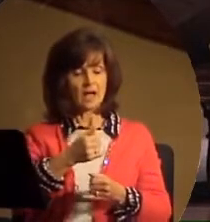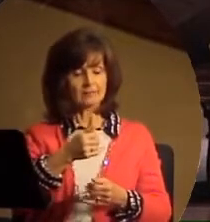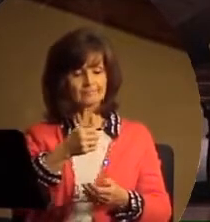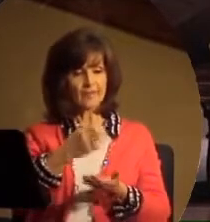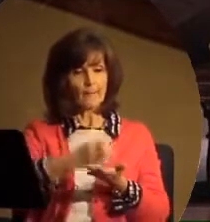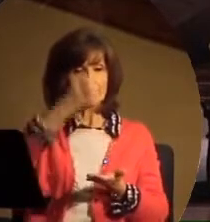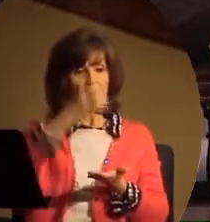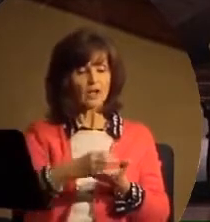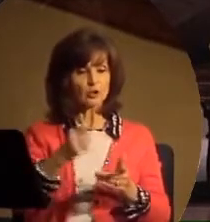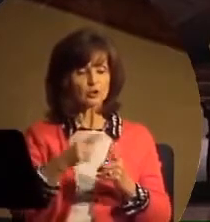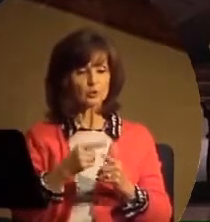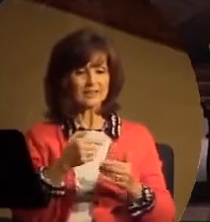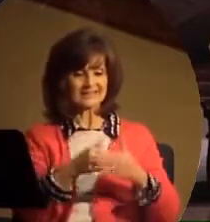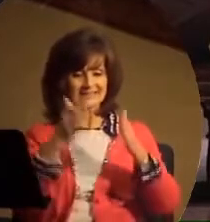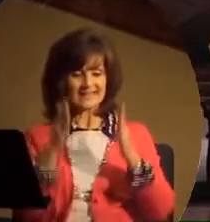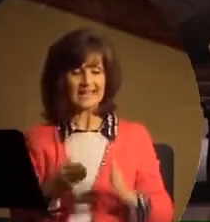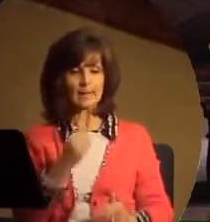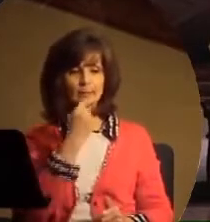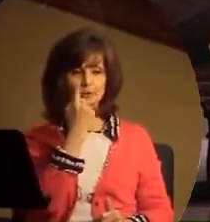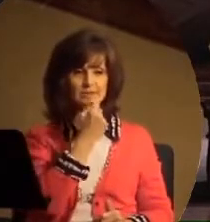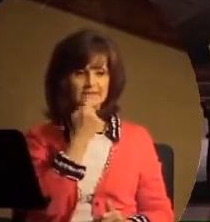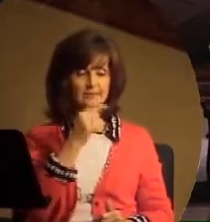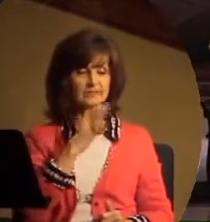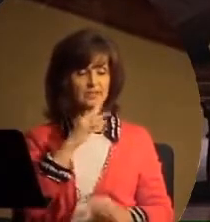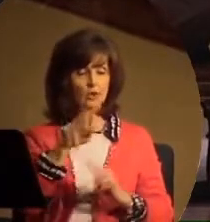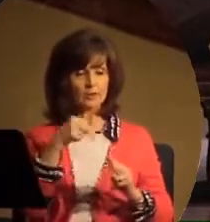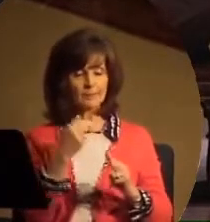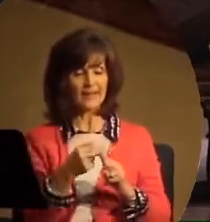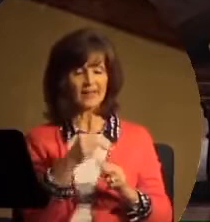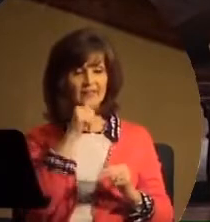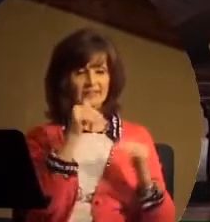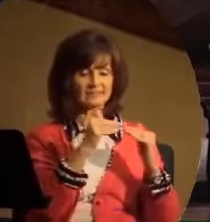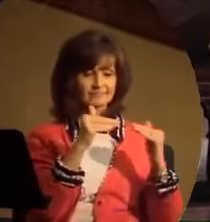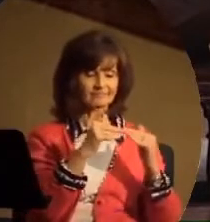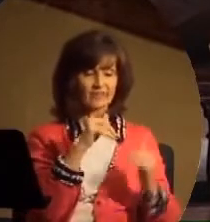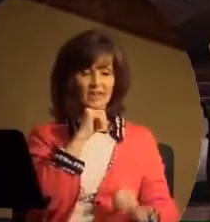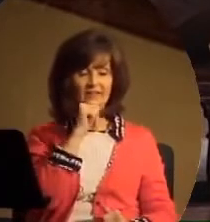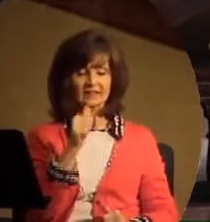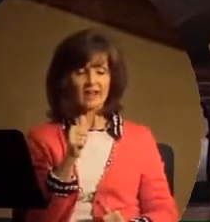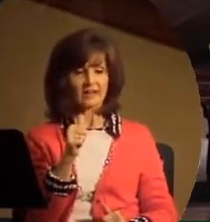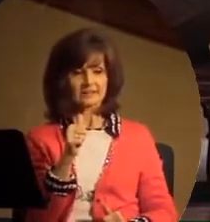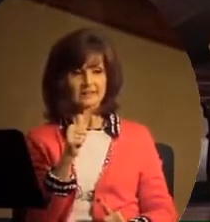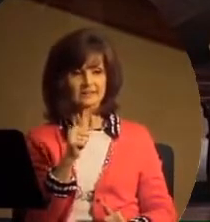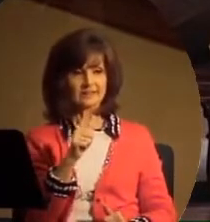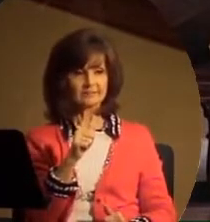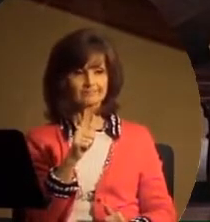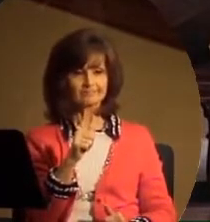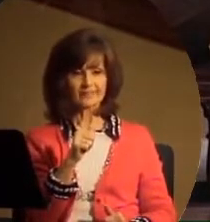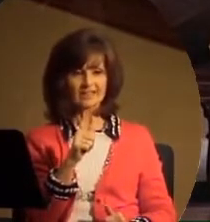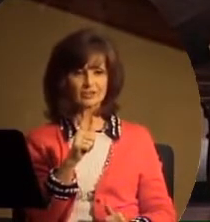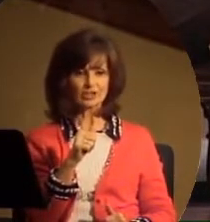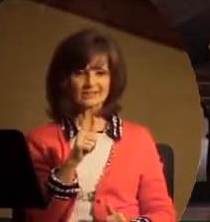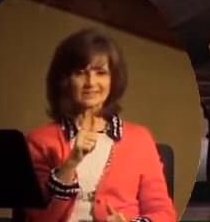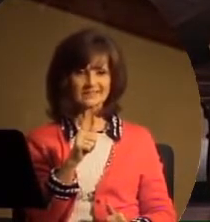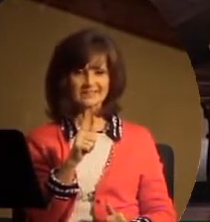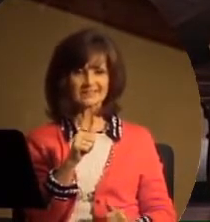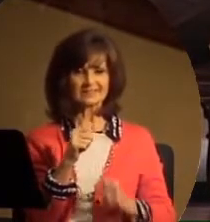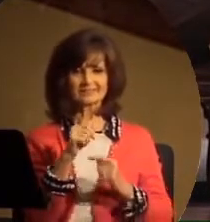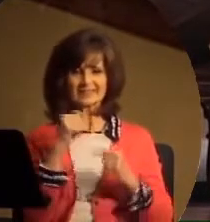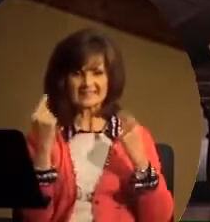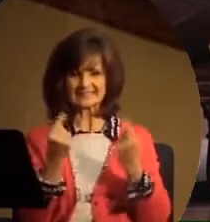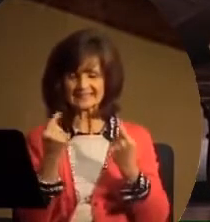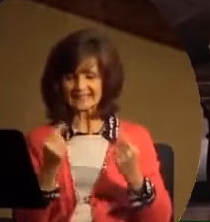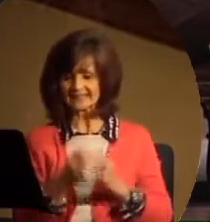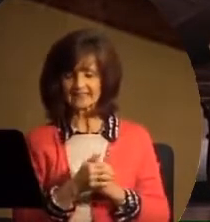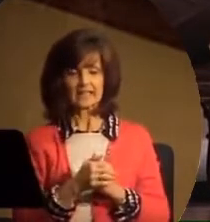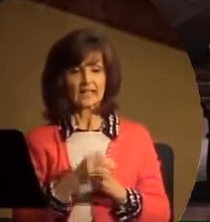He talked about the injustices. He talked about the iniquity. He talked about the immorality that was going on in the land. When they were